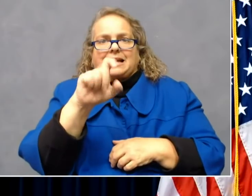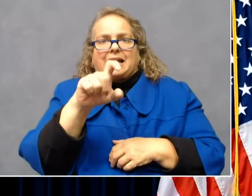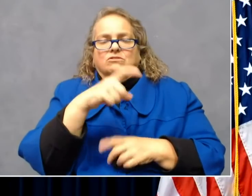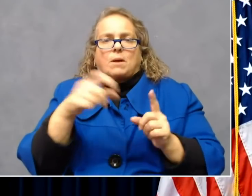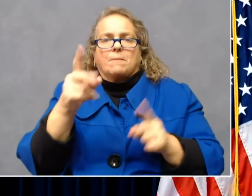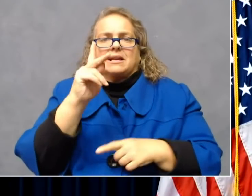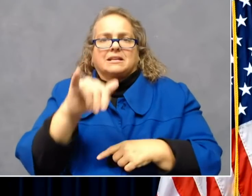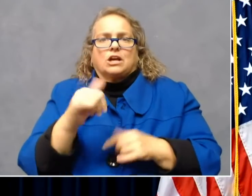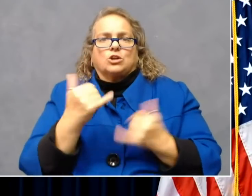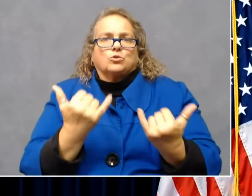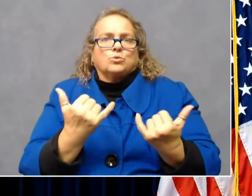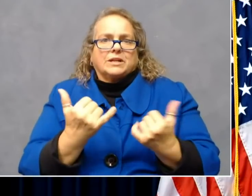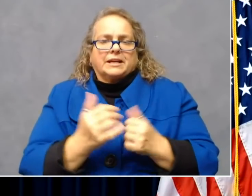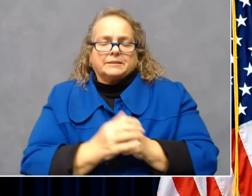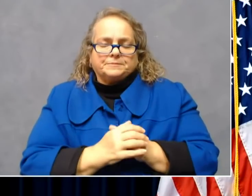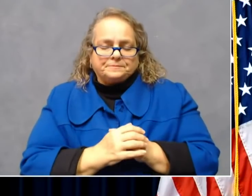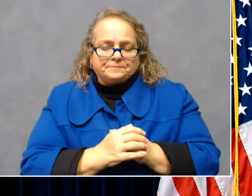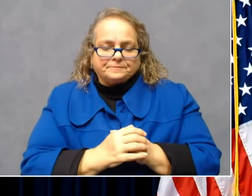Good afternoon, Governor.